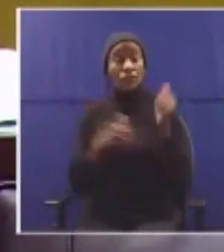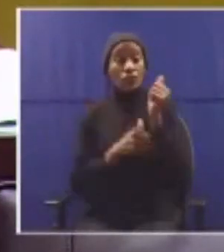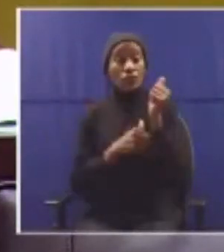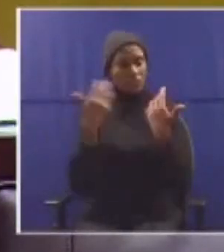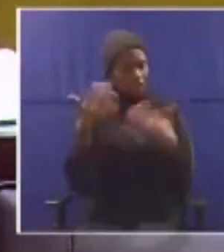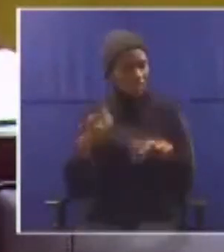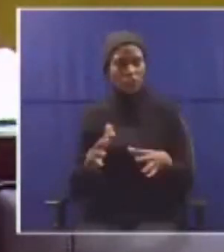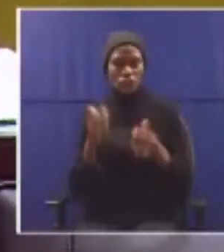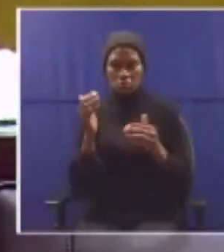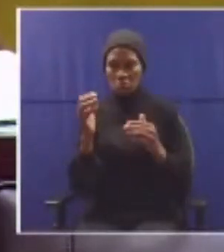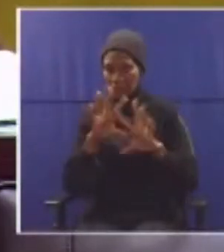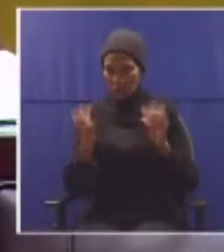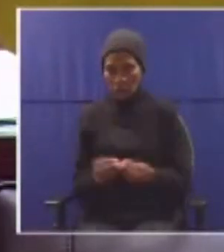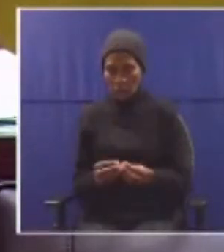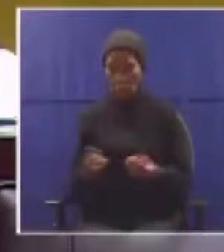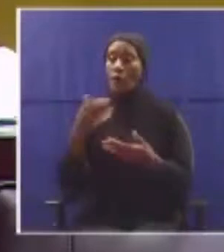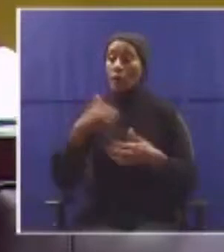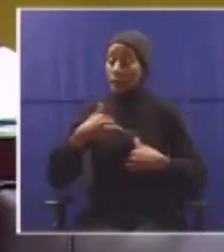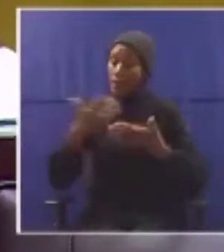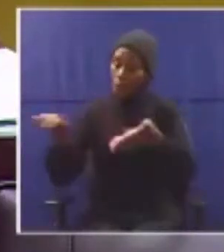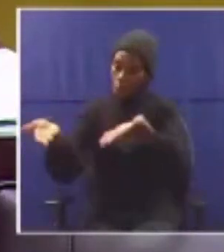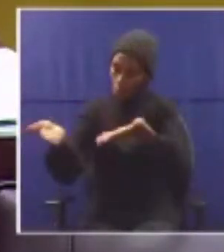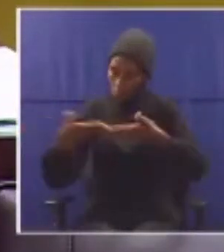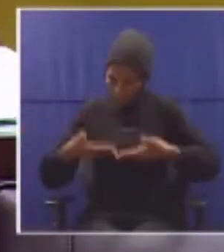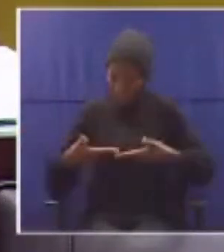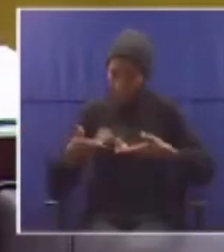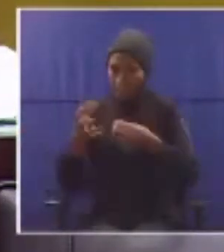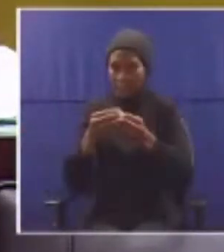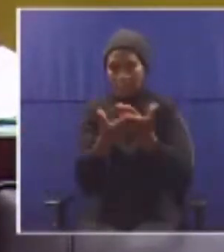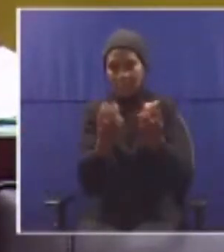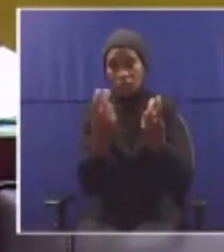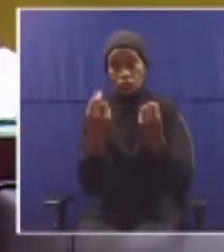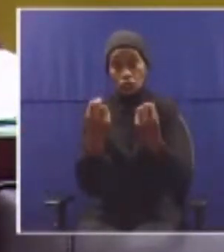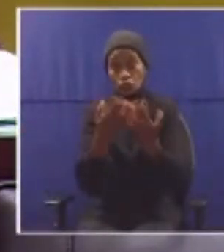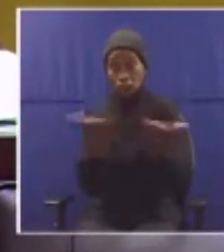office. I welcome you, honorable members.